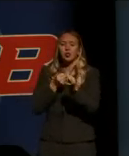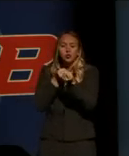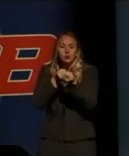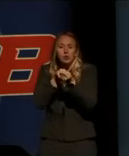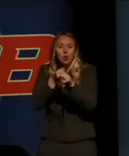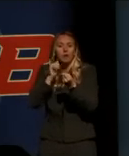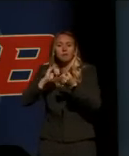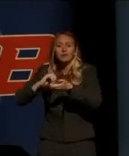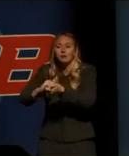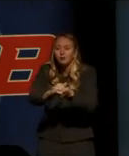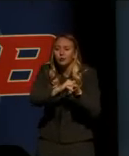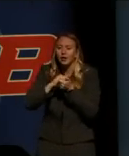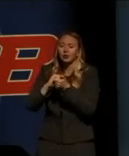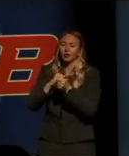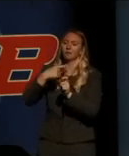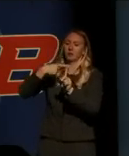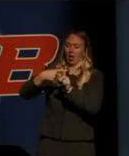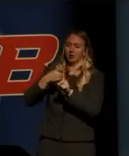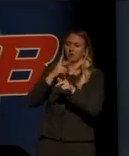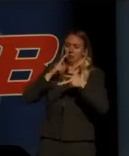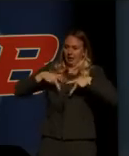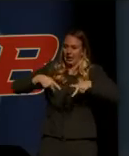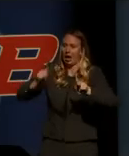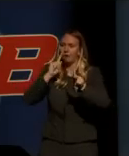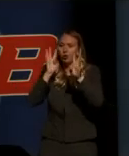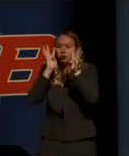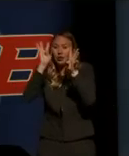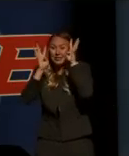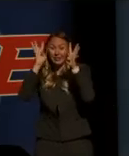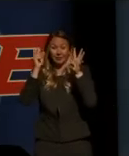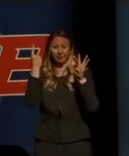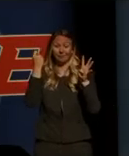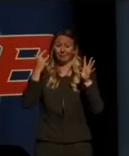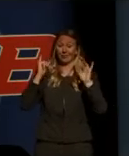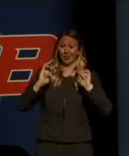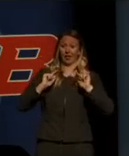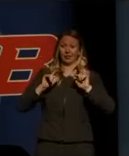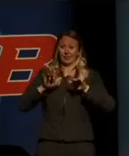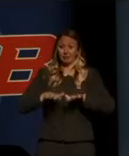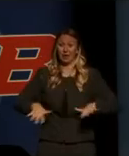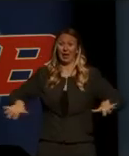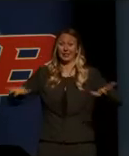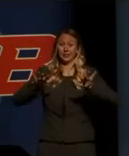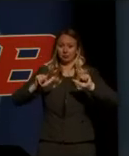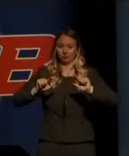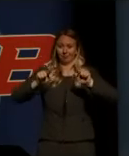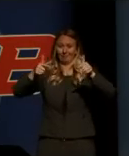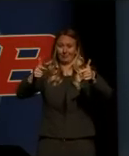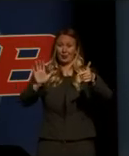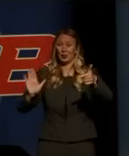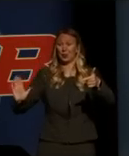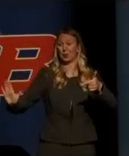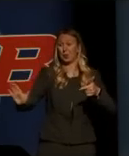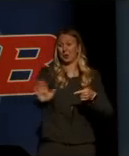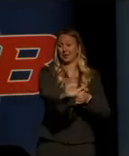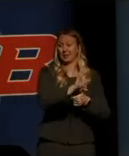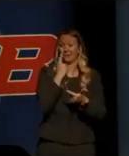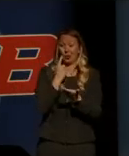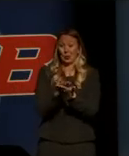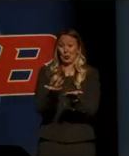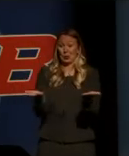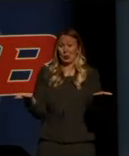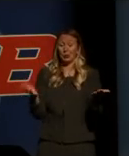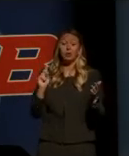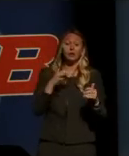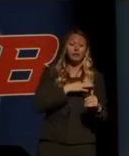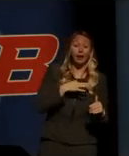collaboration, and foster creativity. It's going to be your space, a place both where you will gather, where faculty